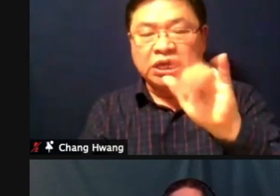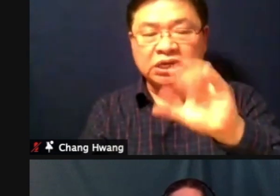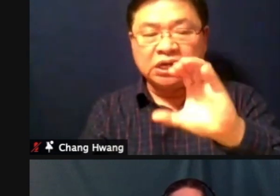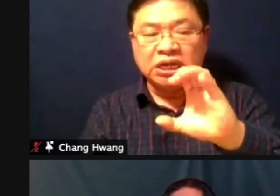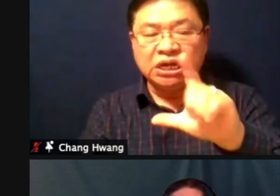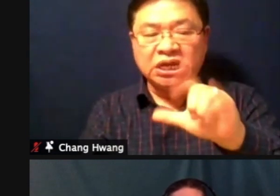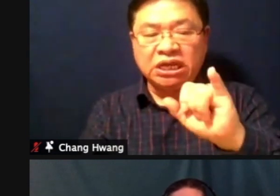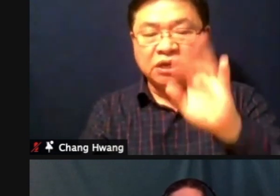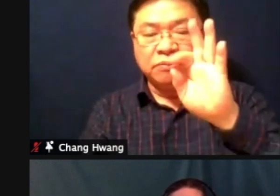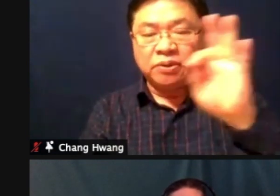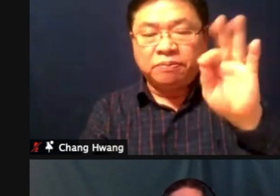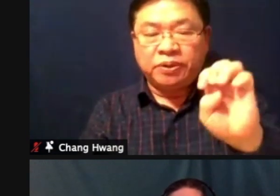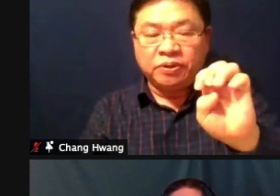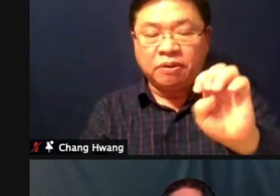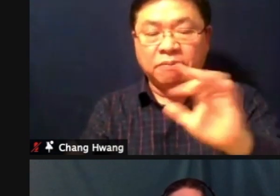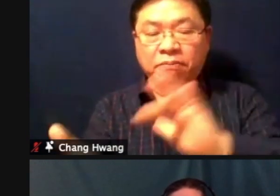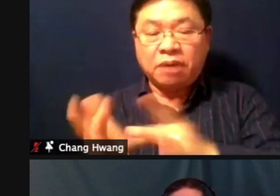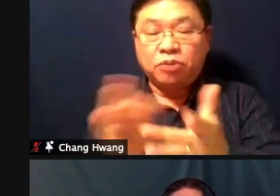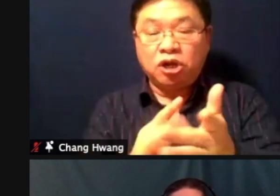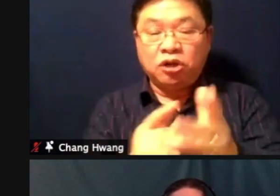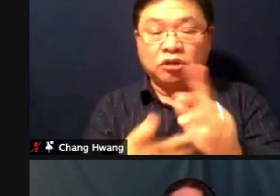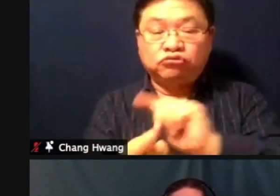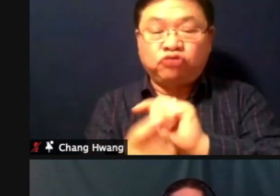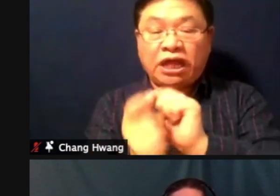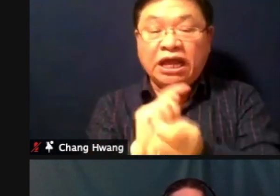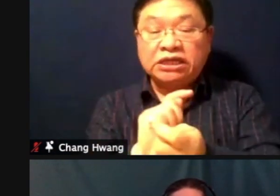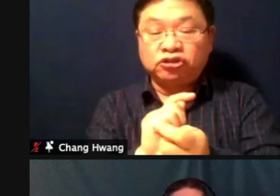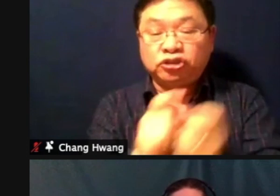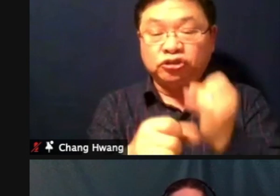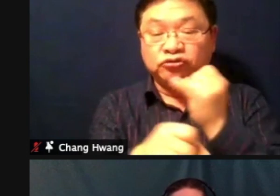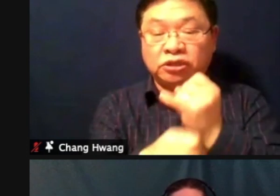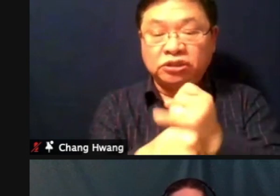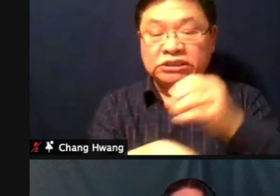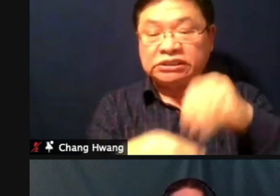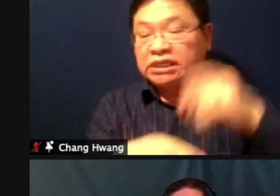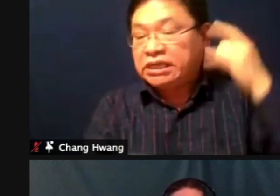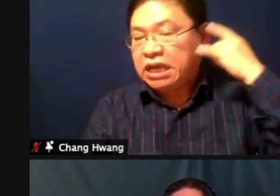So I did make a trip to Wycliffe Bible Translation Institute